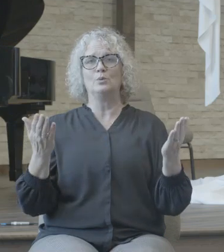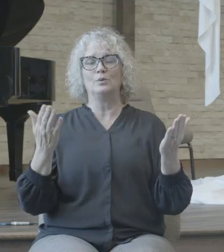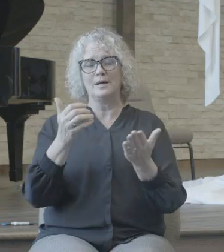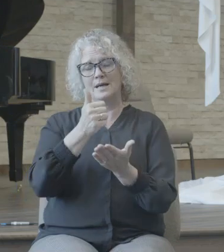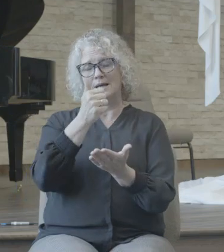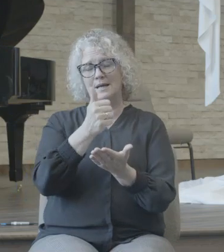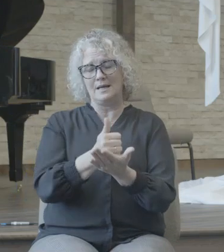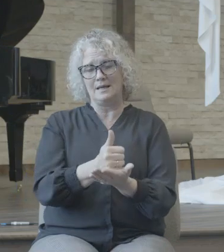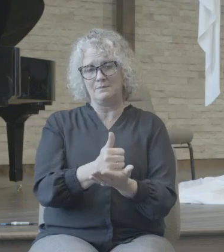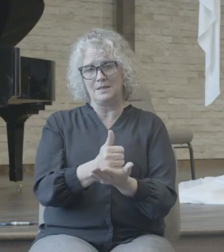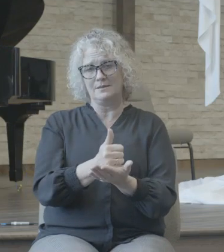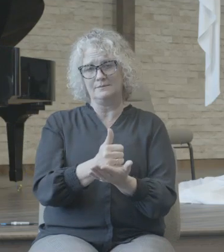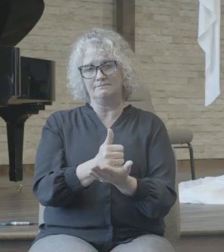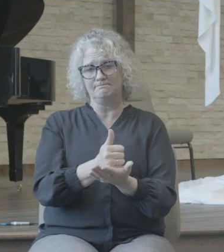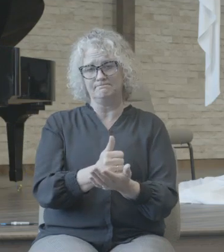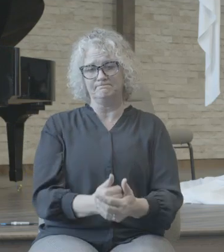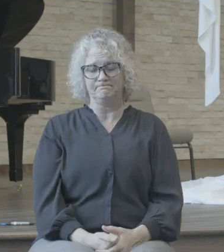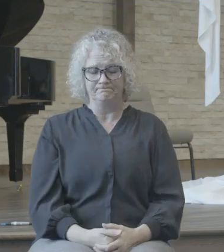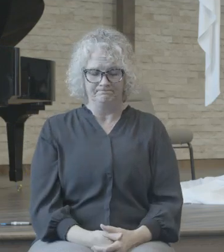Amen.